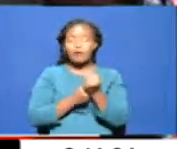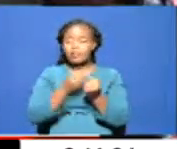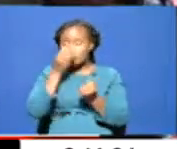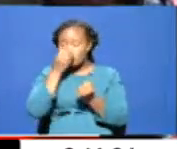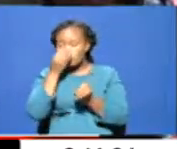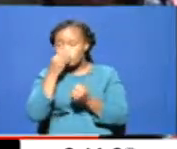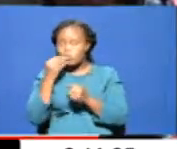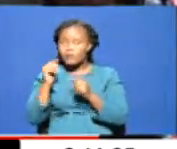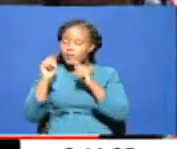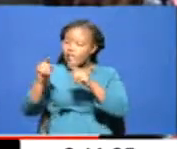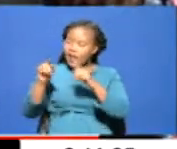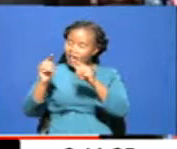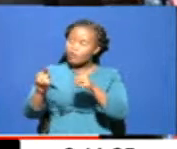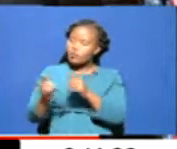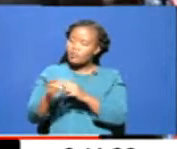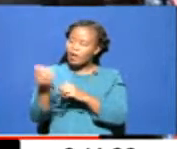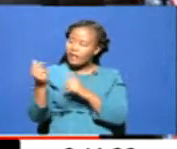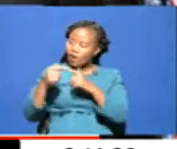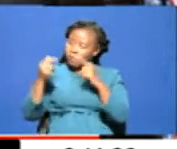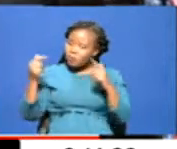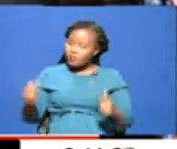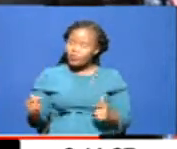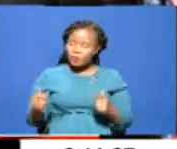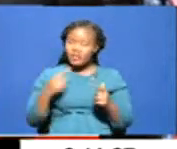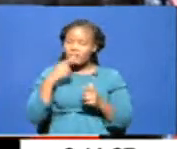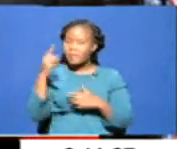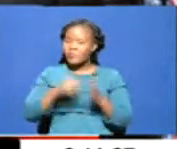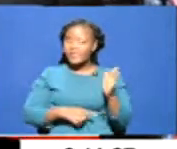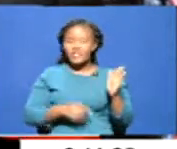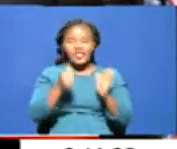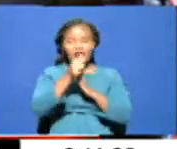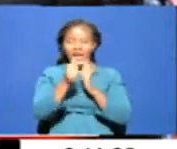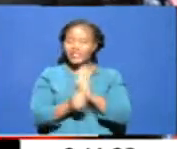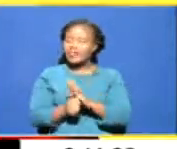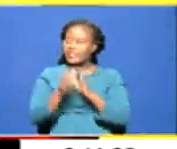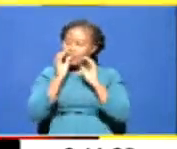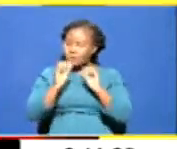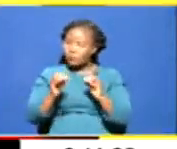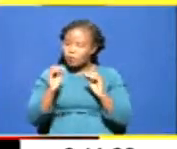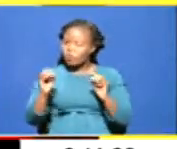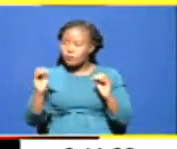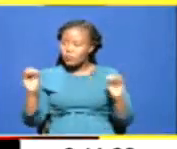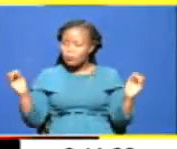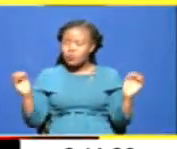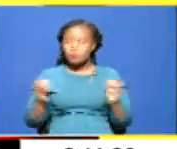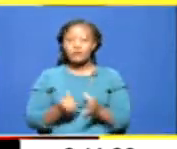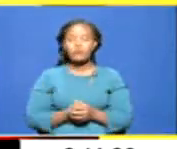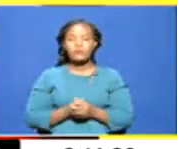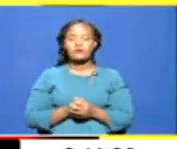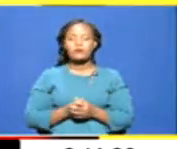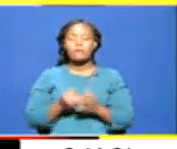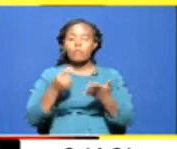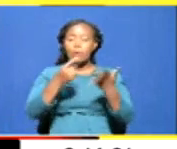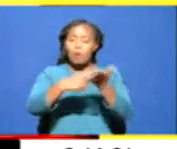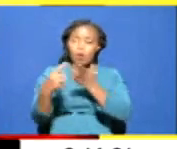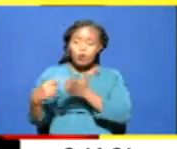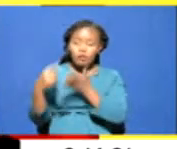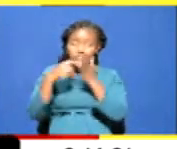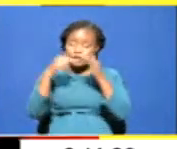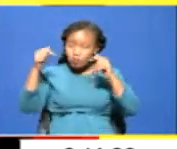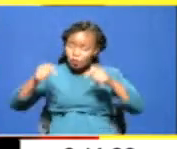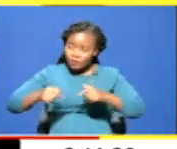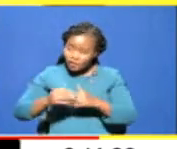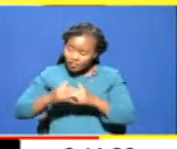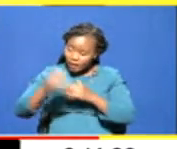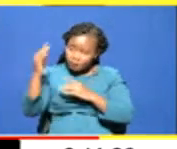Ruto's competitors, saying they have no solid agenda for the country. The conversation today, going to the next